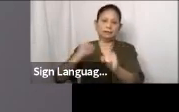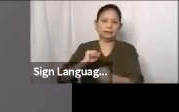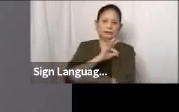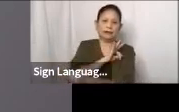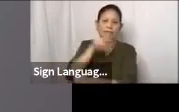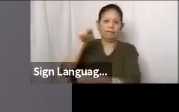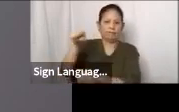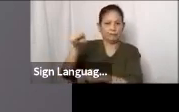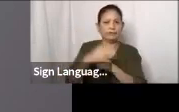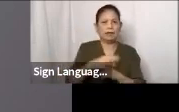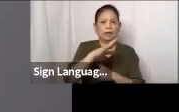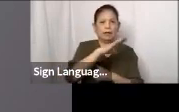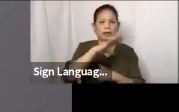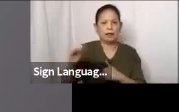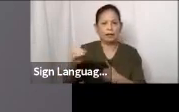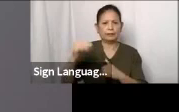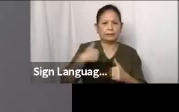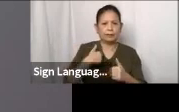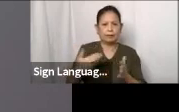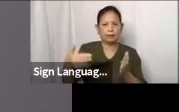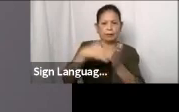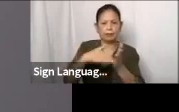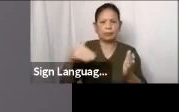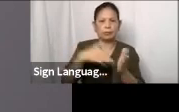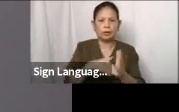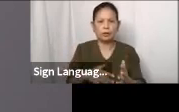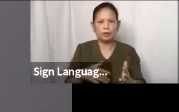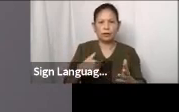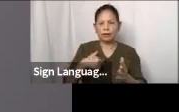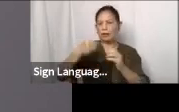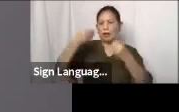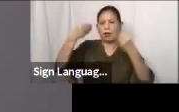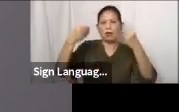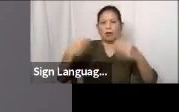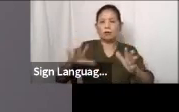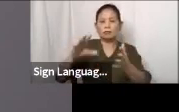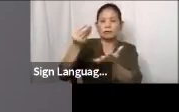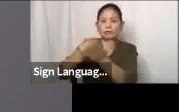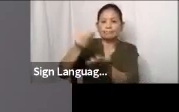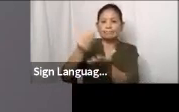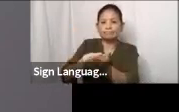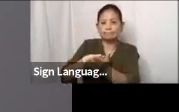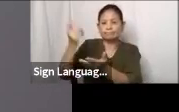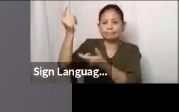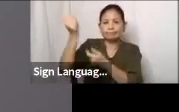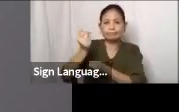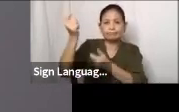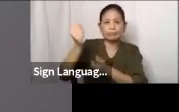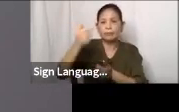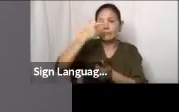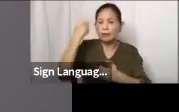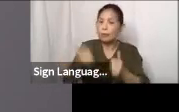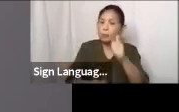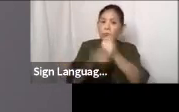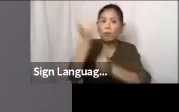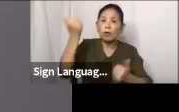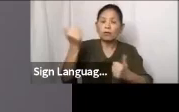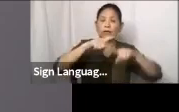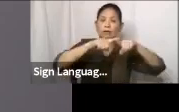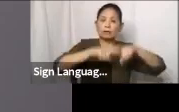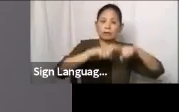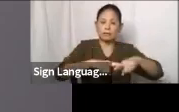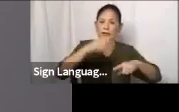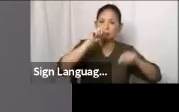area they belong and loss of income, as some of them are depending mainly on sex work for their